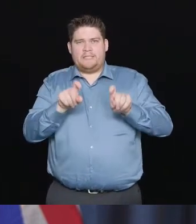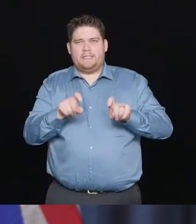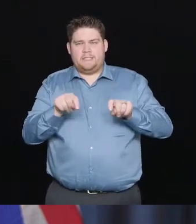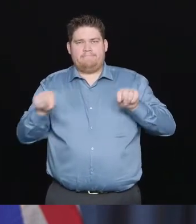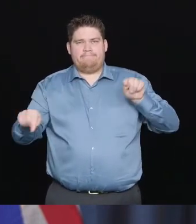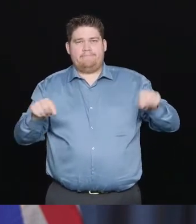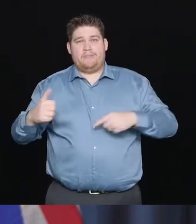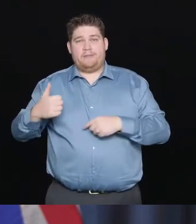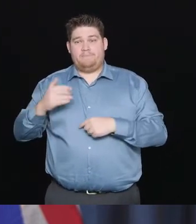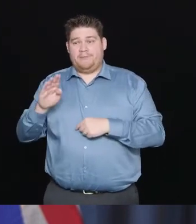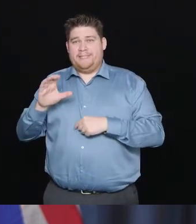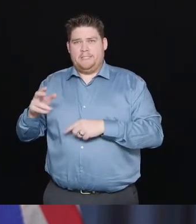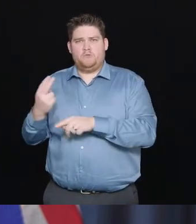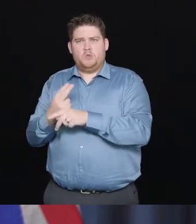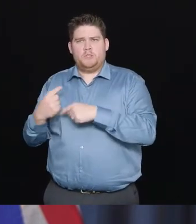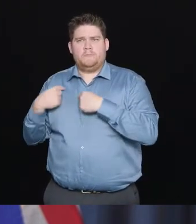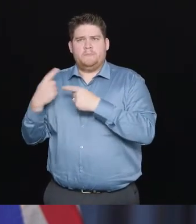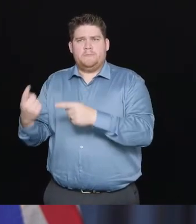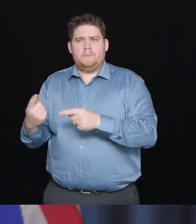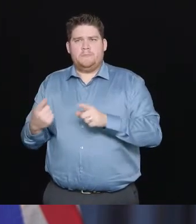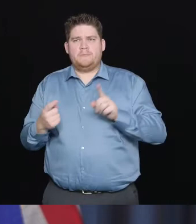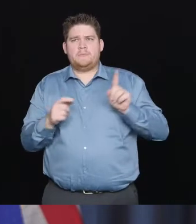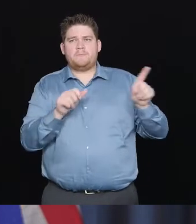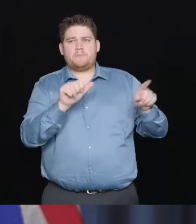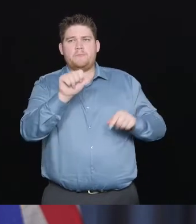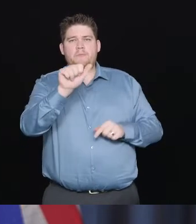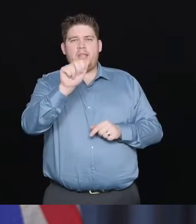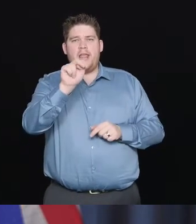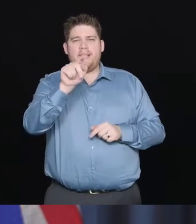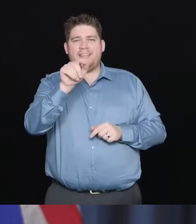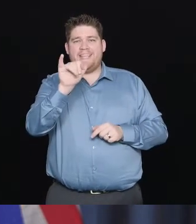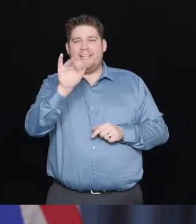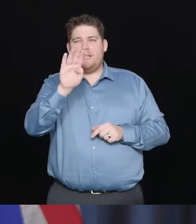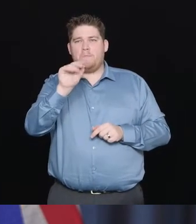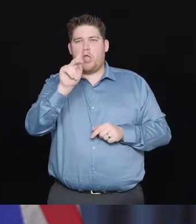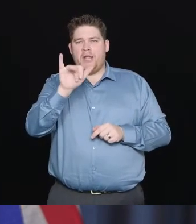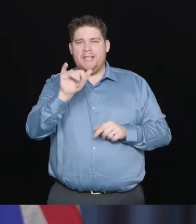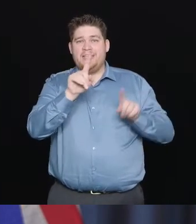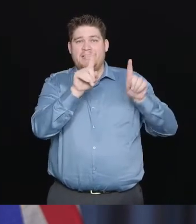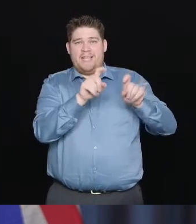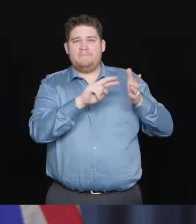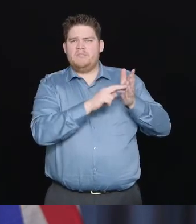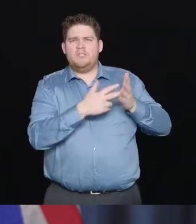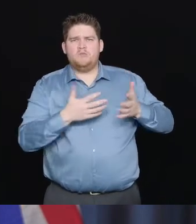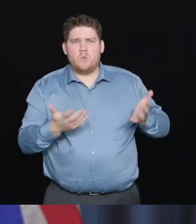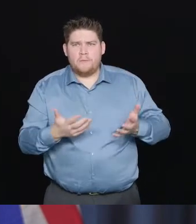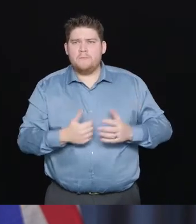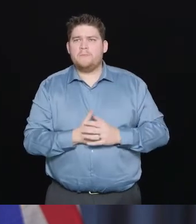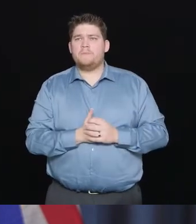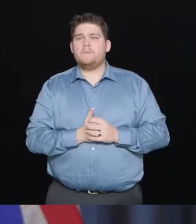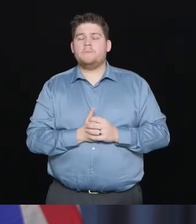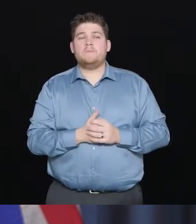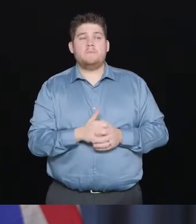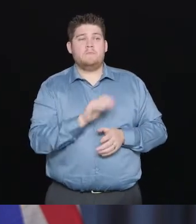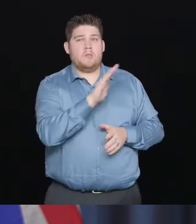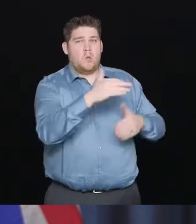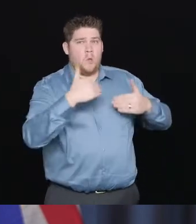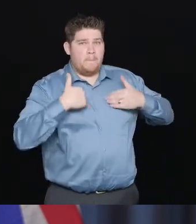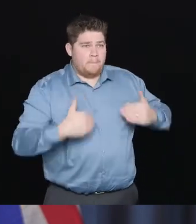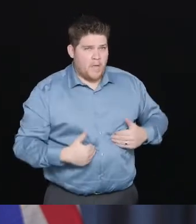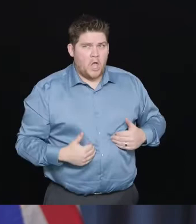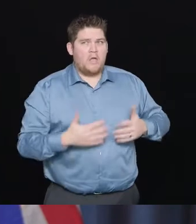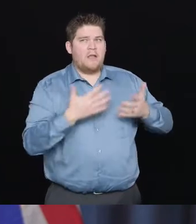body's response to the virus. So when I'm infected with a virus, my immune system develops what we call